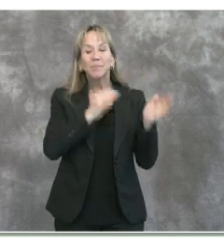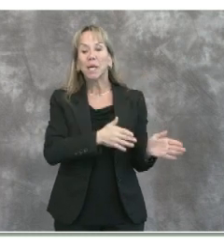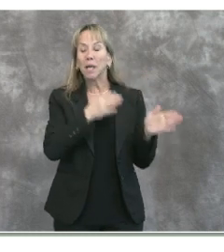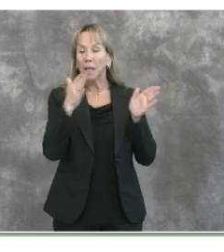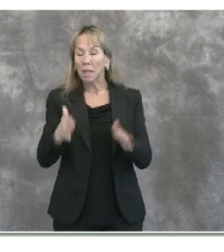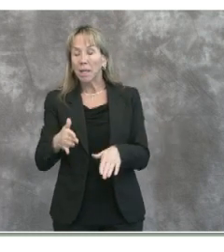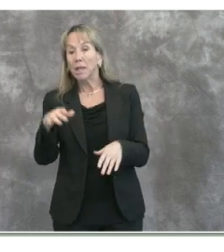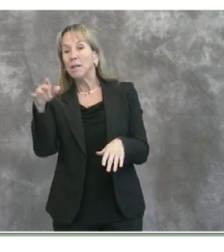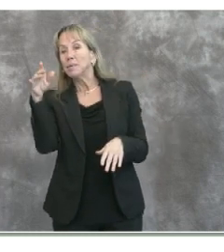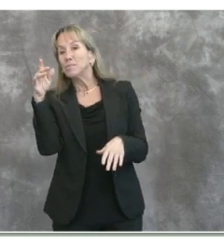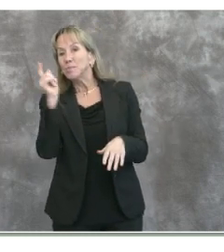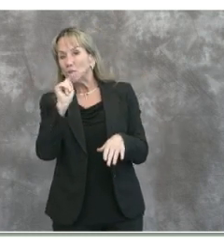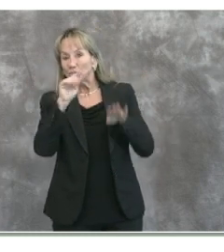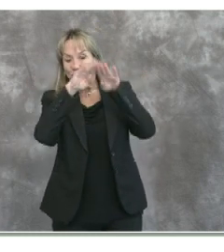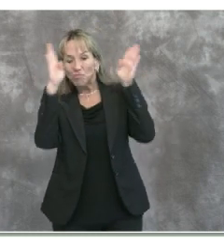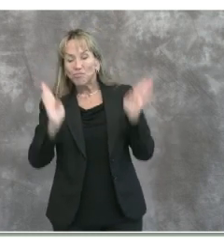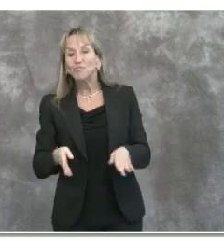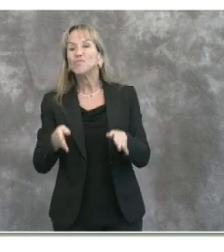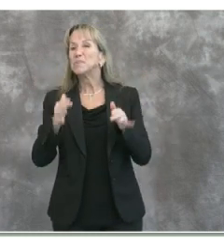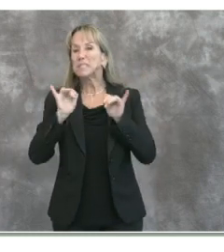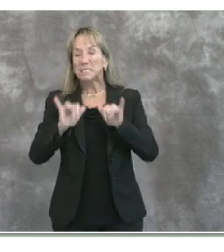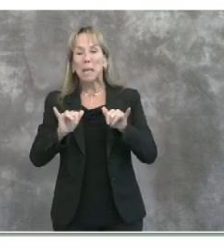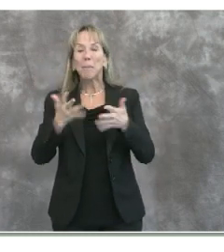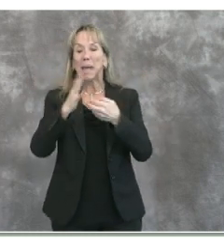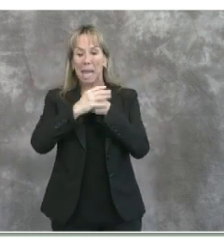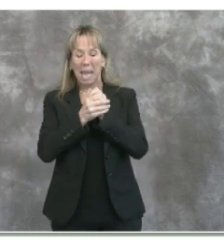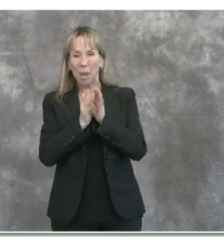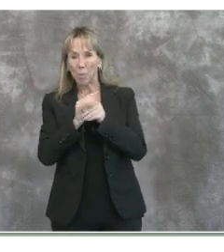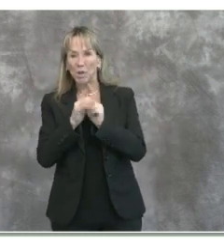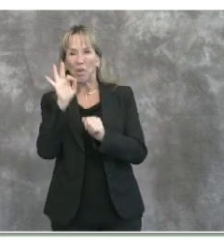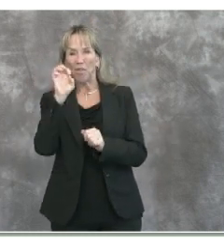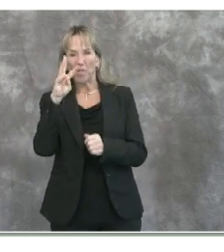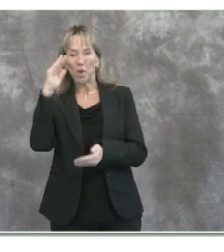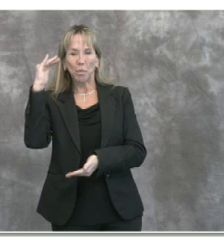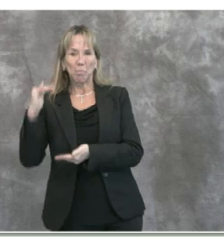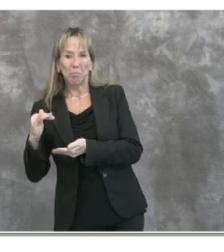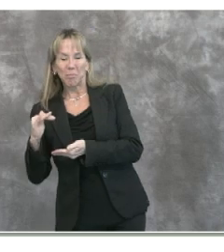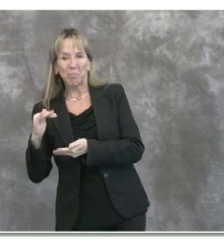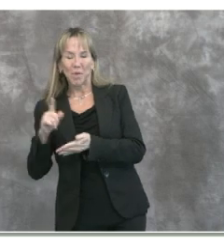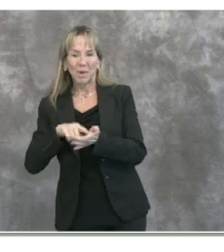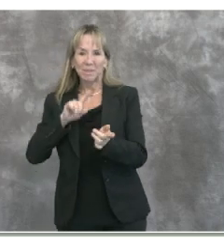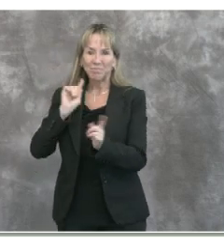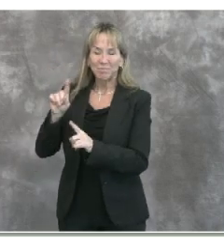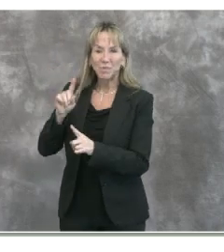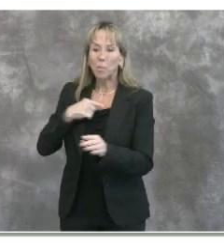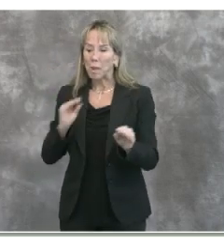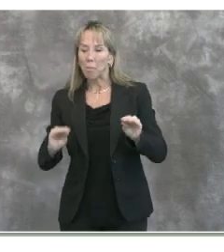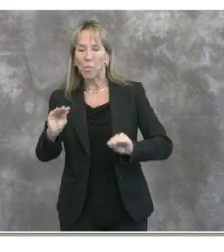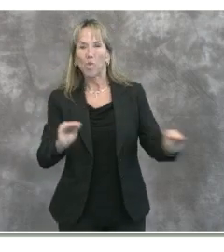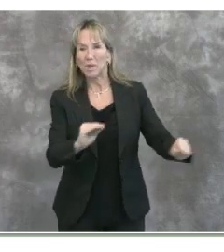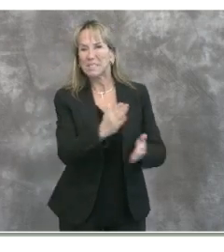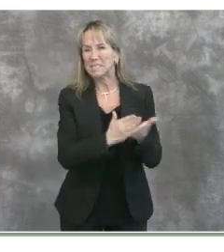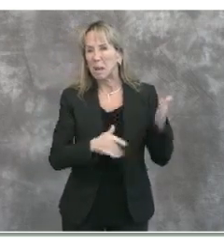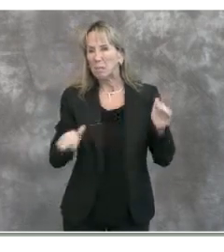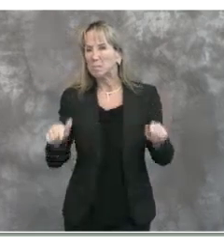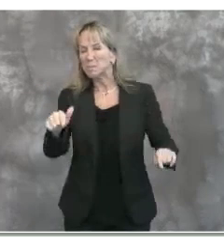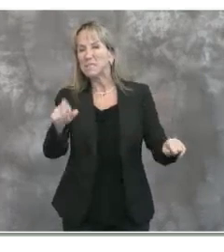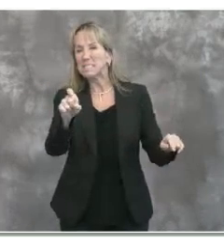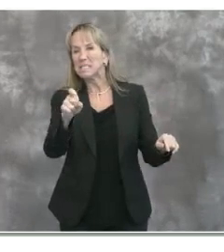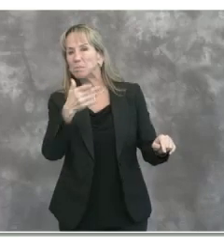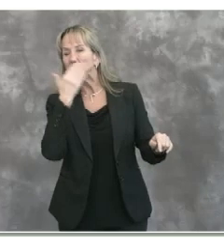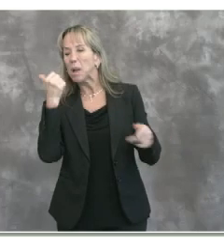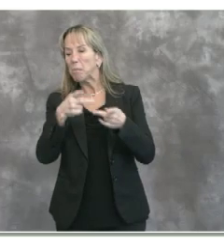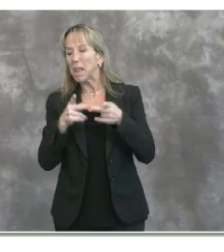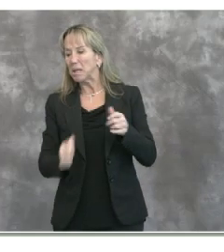toilets distributed remain static. Hand washing stations is down a few, just readjusting locations where they are most appropriate. Personal protective